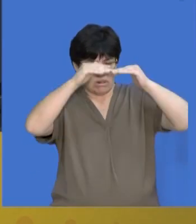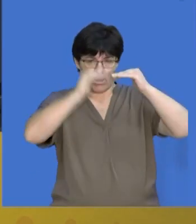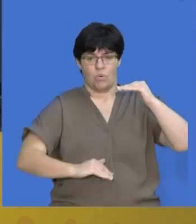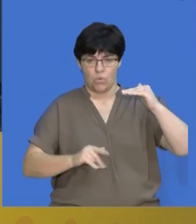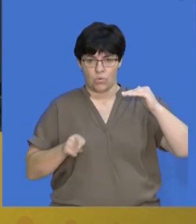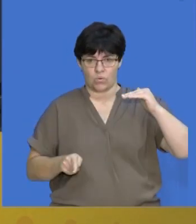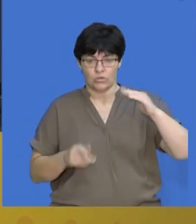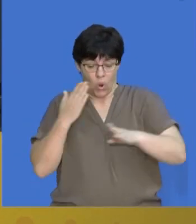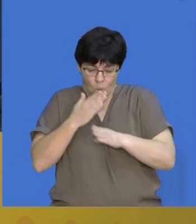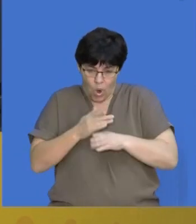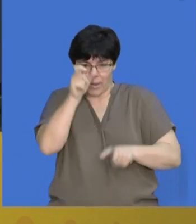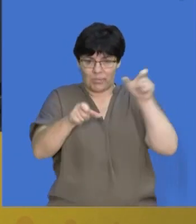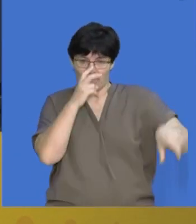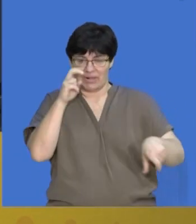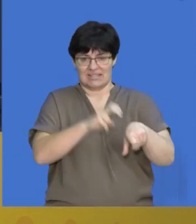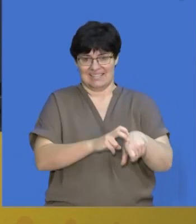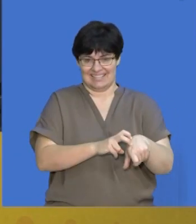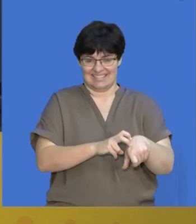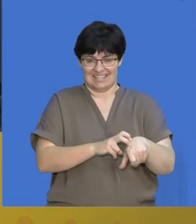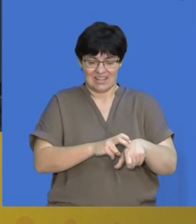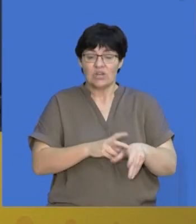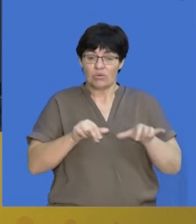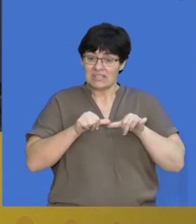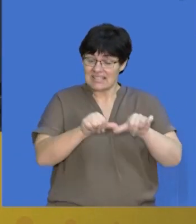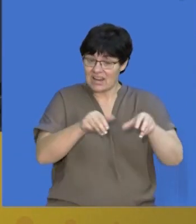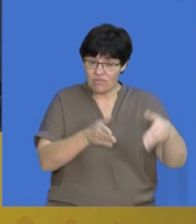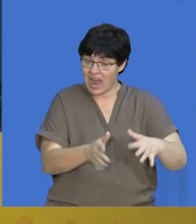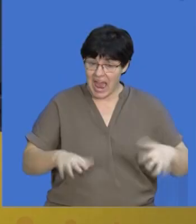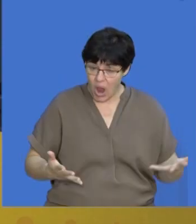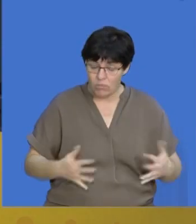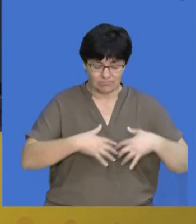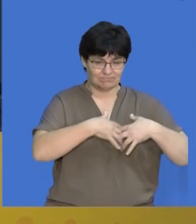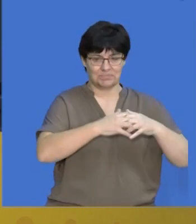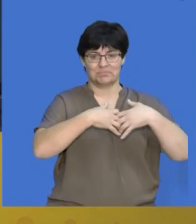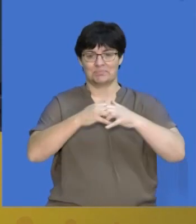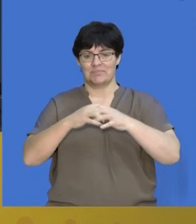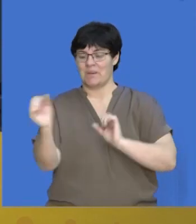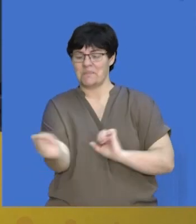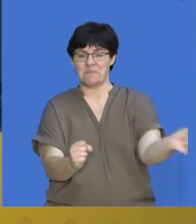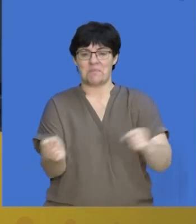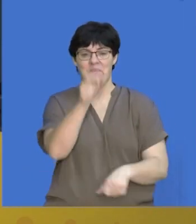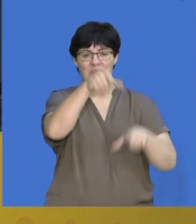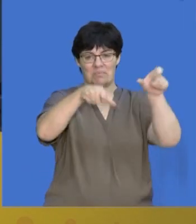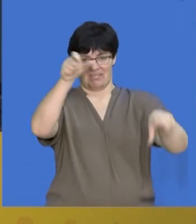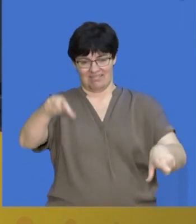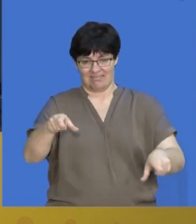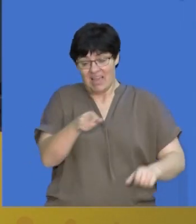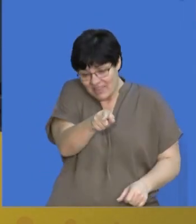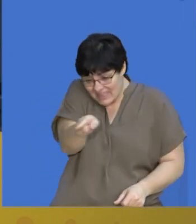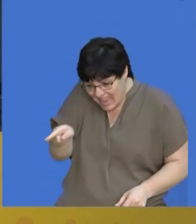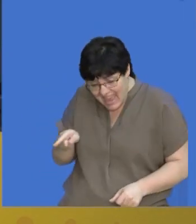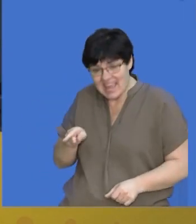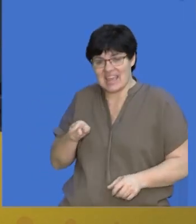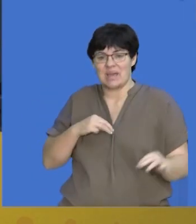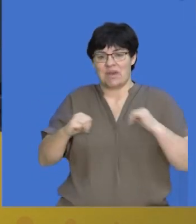put, how do we sustain the rivers? By creating employment, employing people to manage,